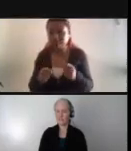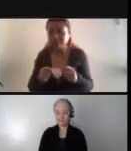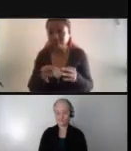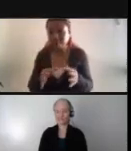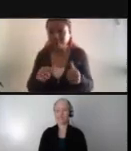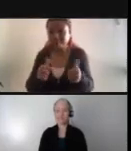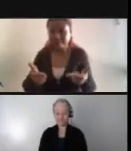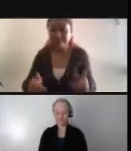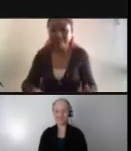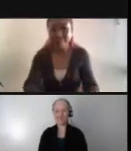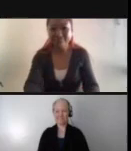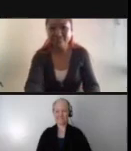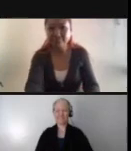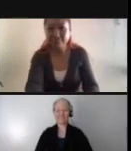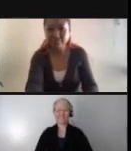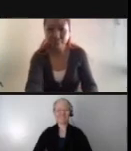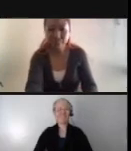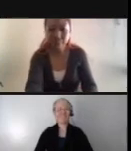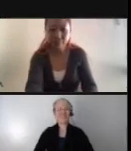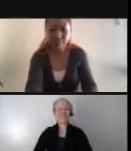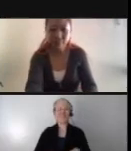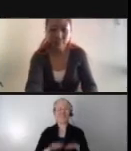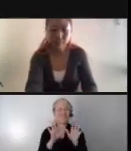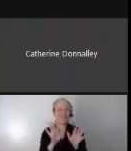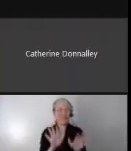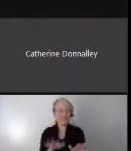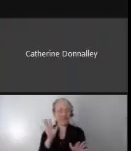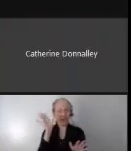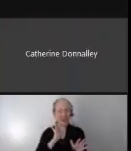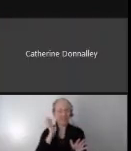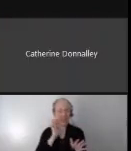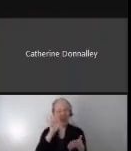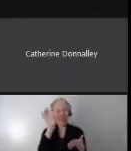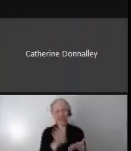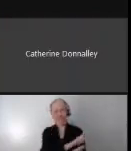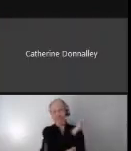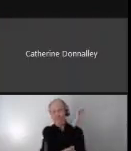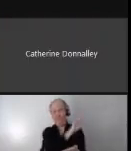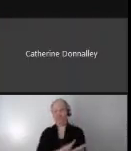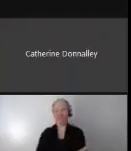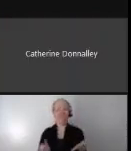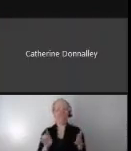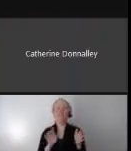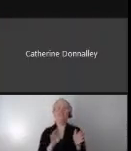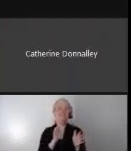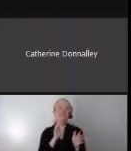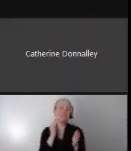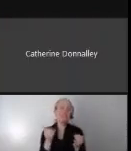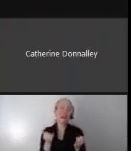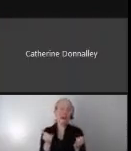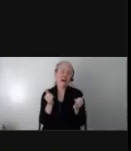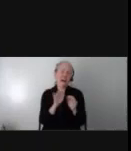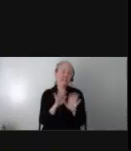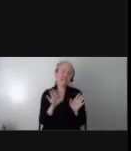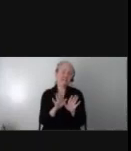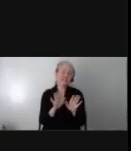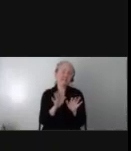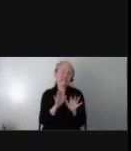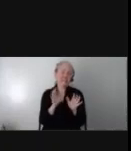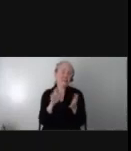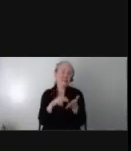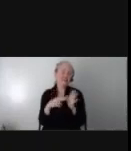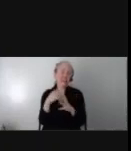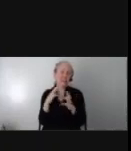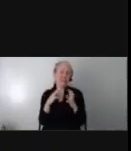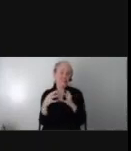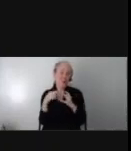Those kinds of things are definitely not happening anymore. And that makes the world a much better place. But that doesn't mean